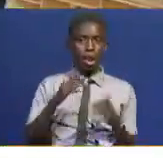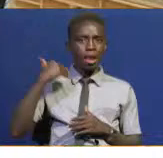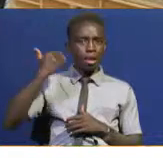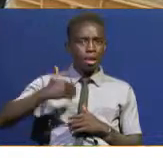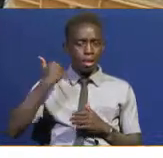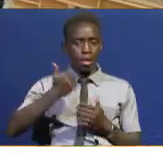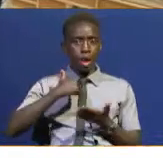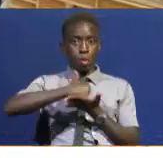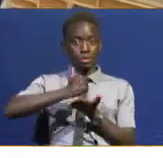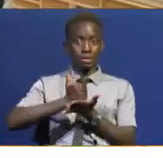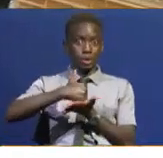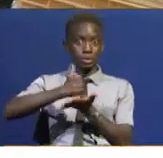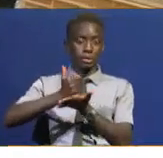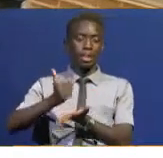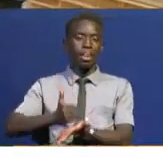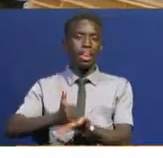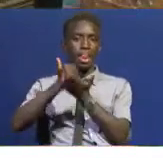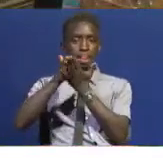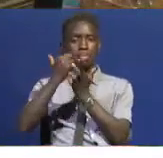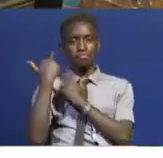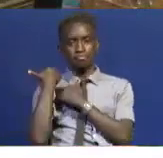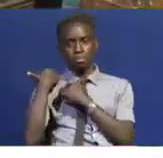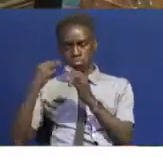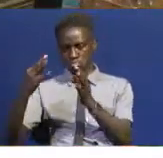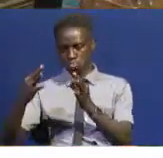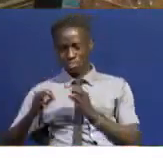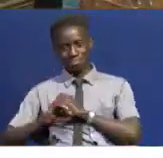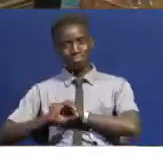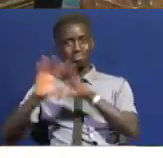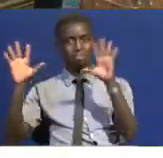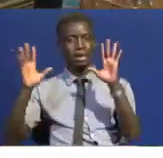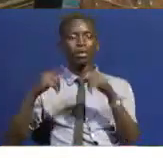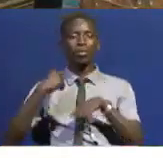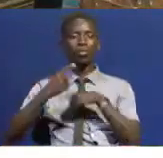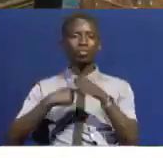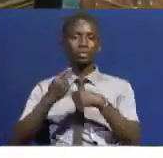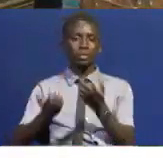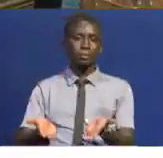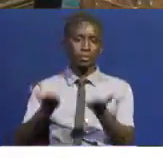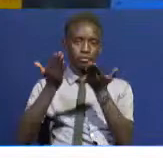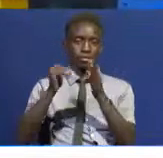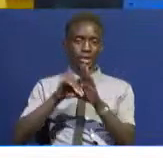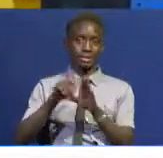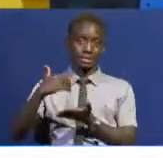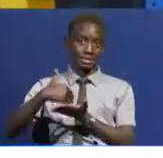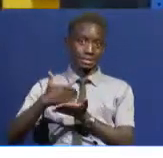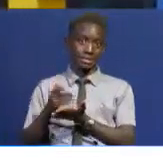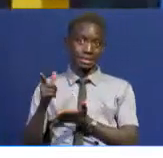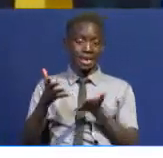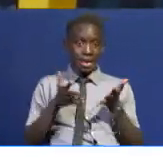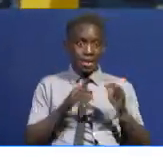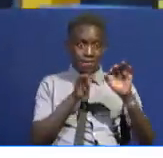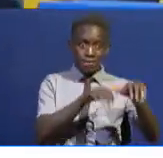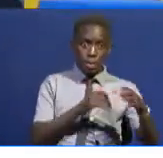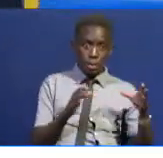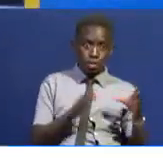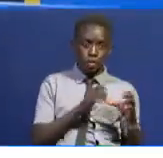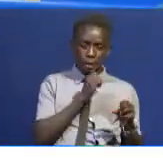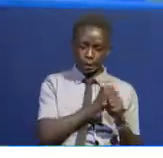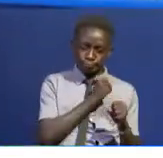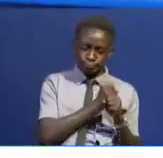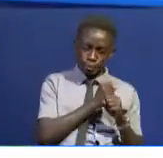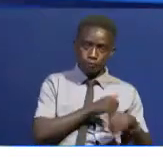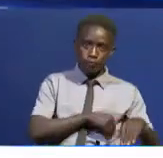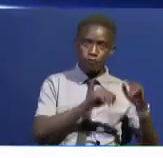will further promote accountability and continuous improvement within the sector. As farmers align their practices with national and